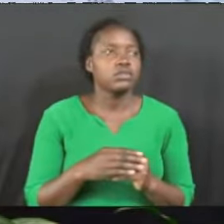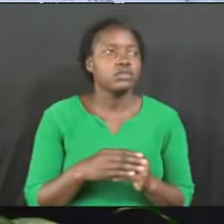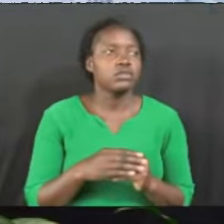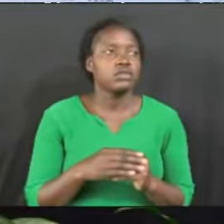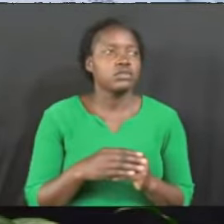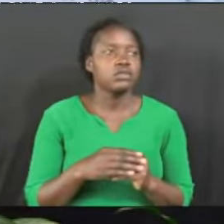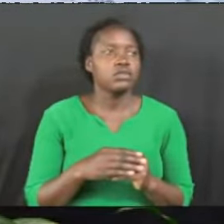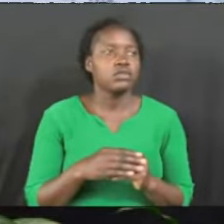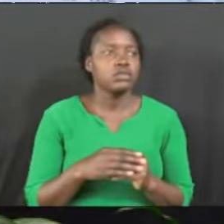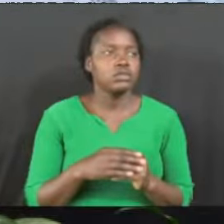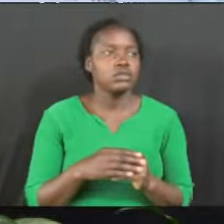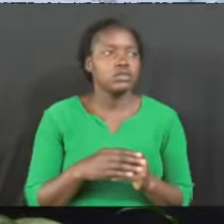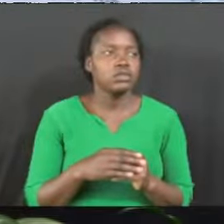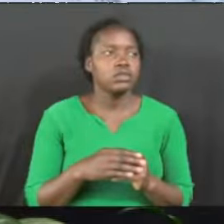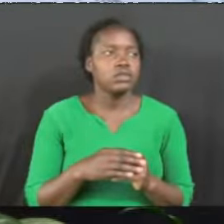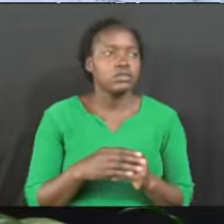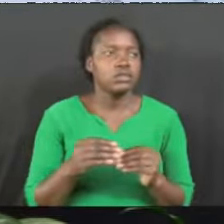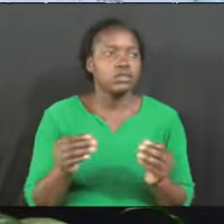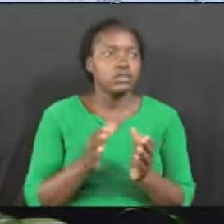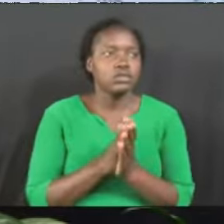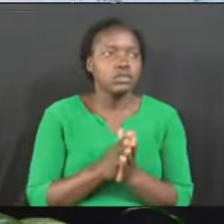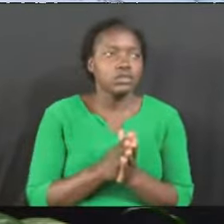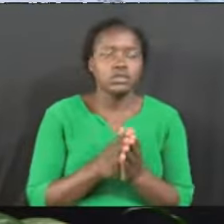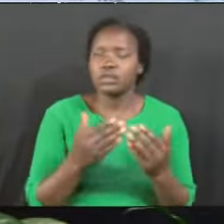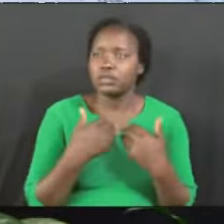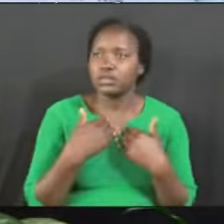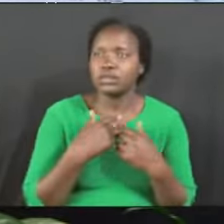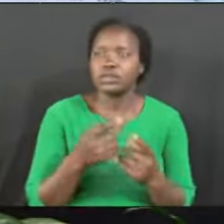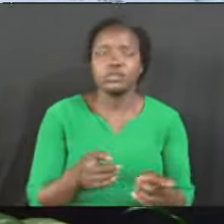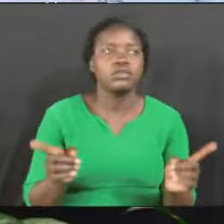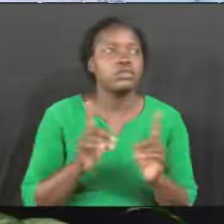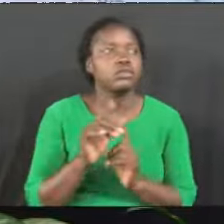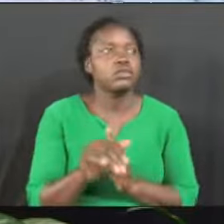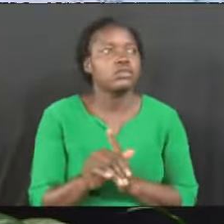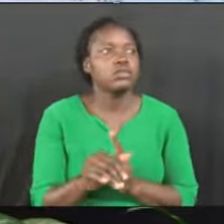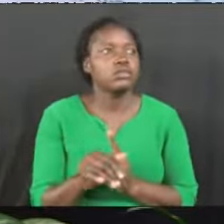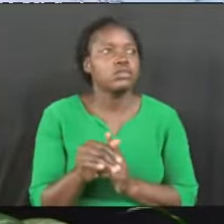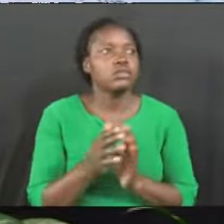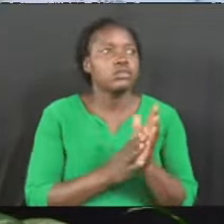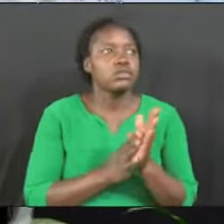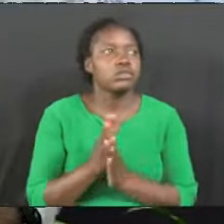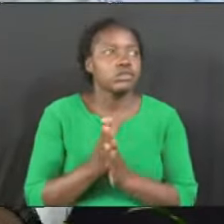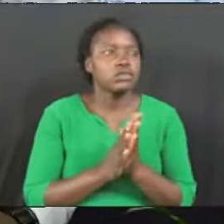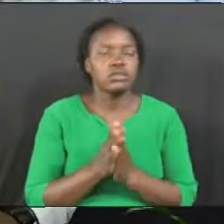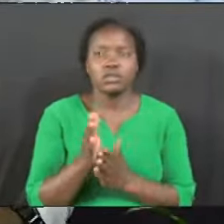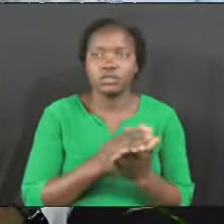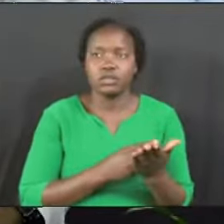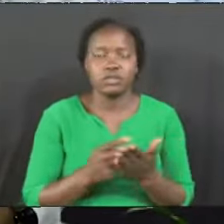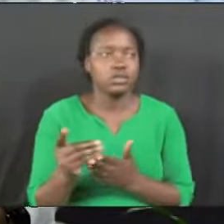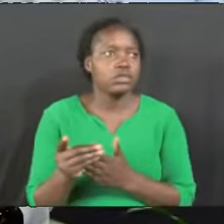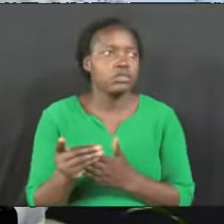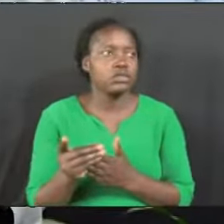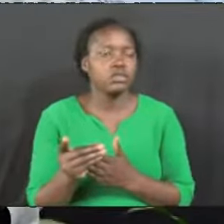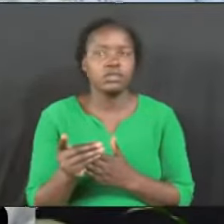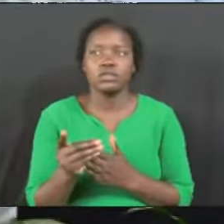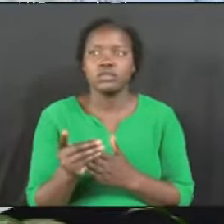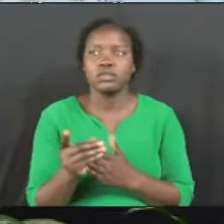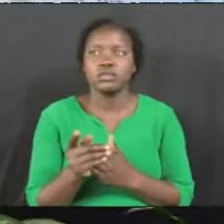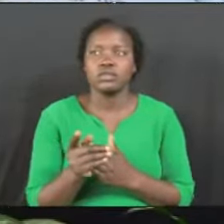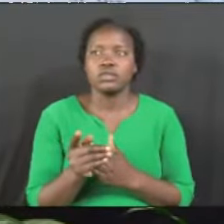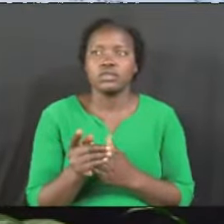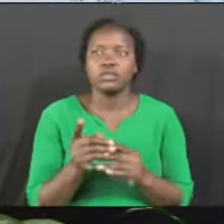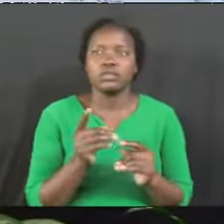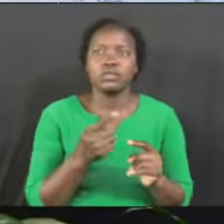because of that, Pastor Carly, we have in us the spark of the divine.